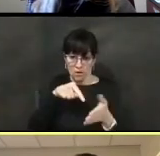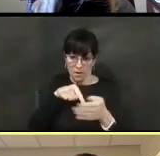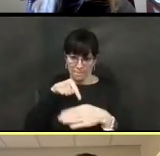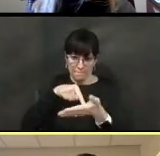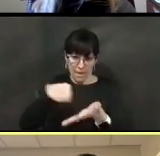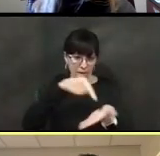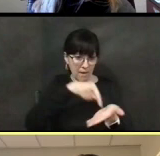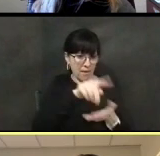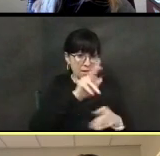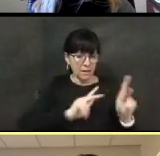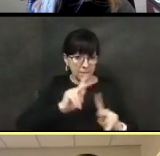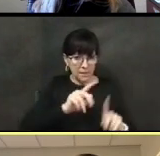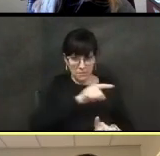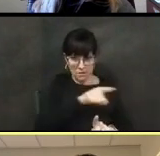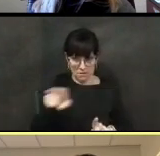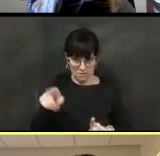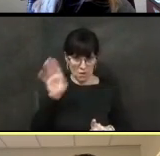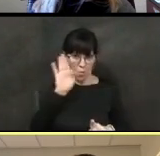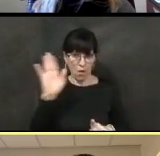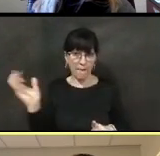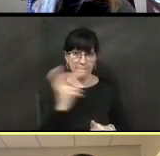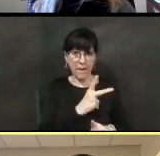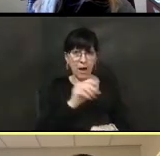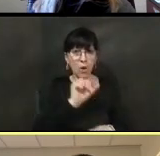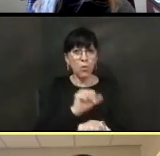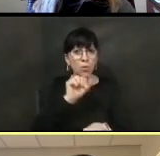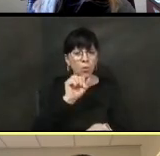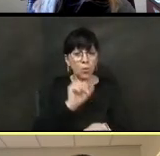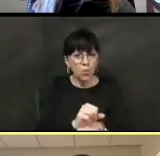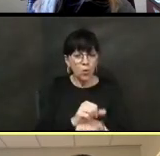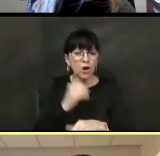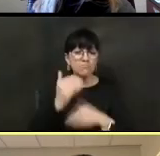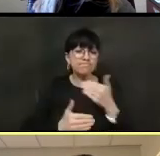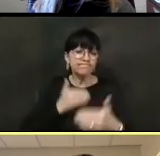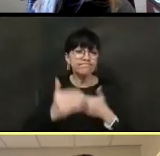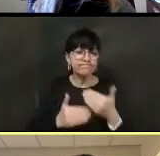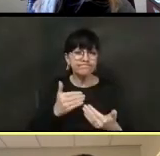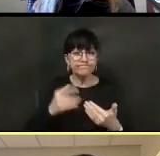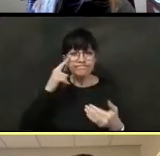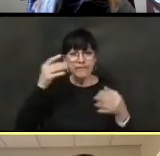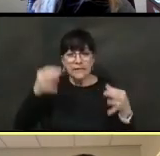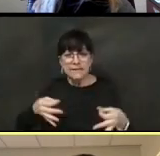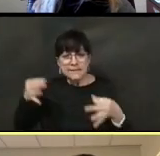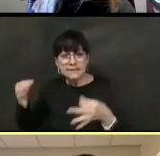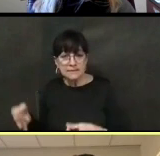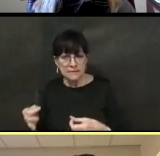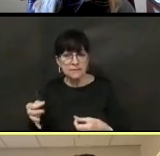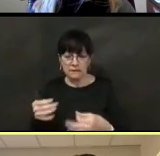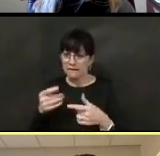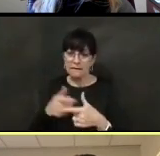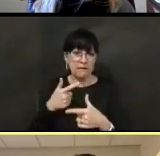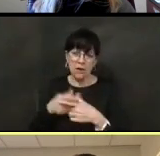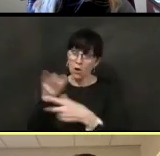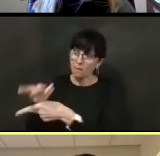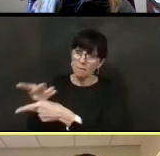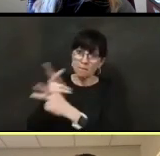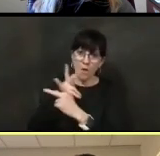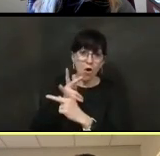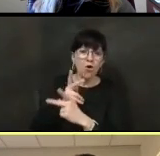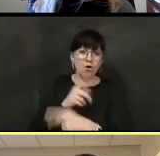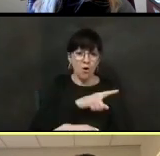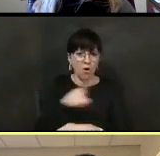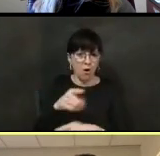30th. And if they get to that point, they get the loan forgiven. So that's been an incredibly popular program. I know it's helped many businesses throughout Delaware.